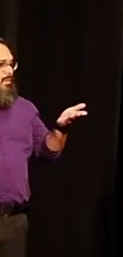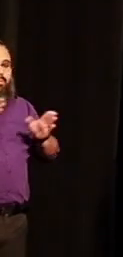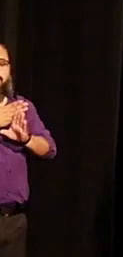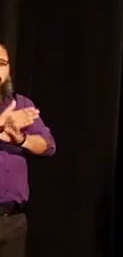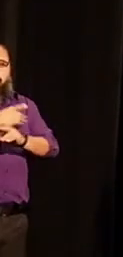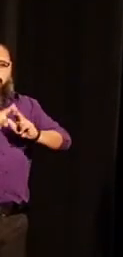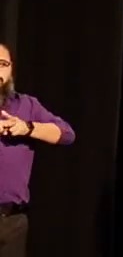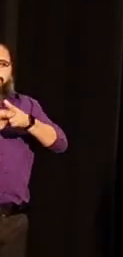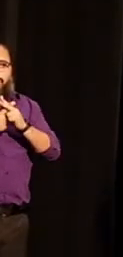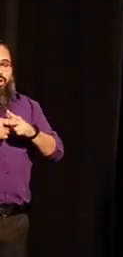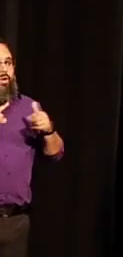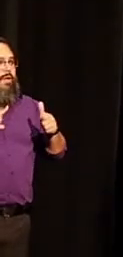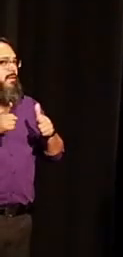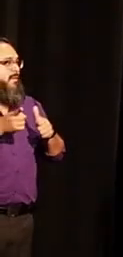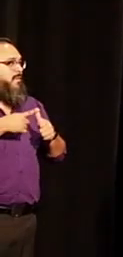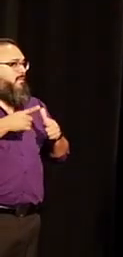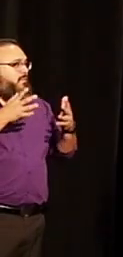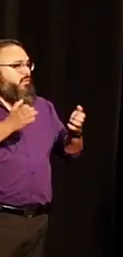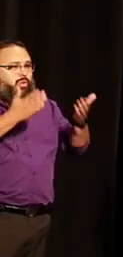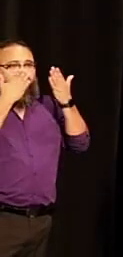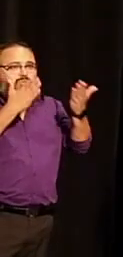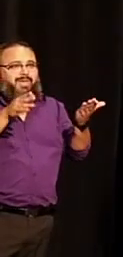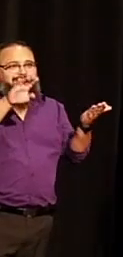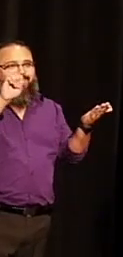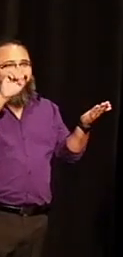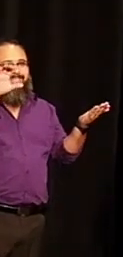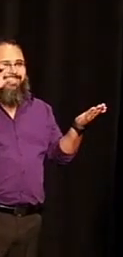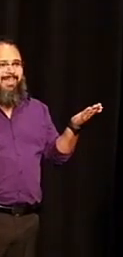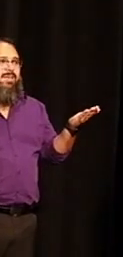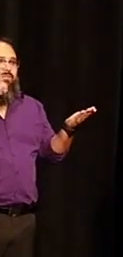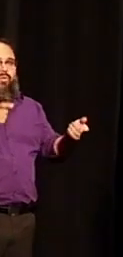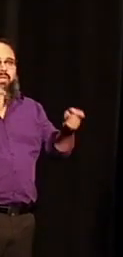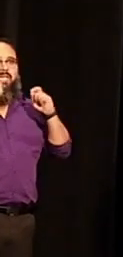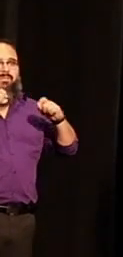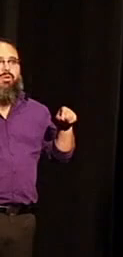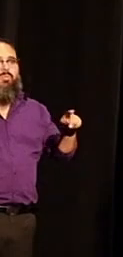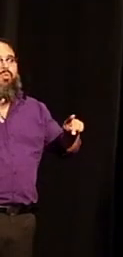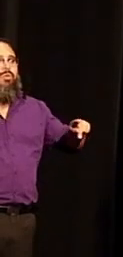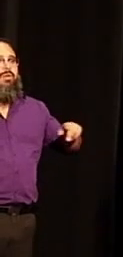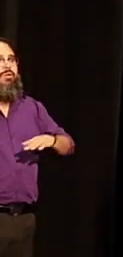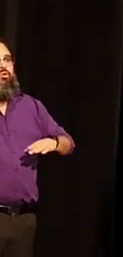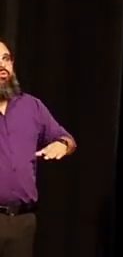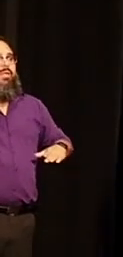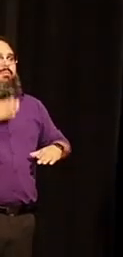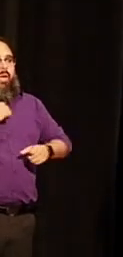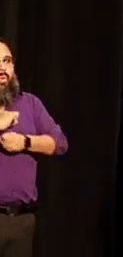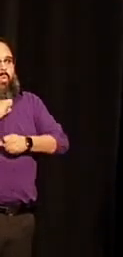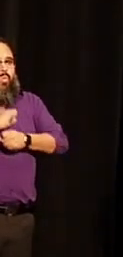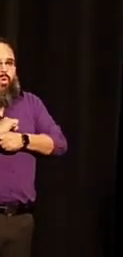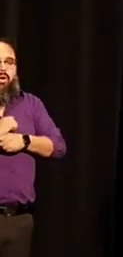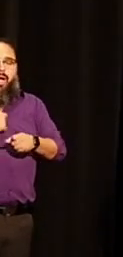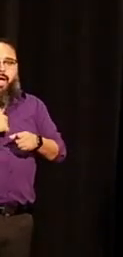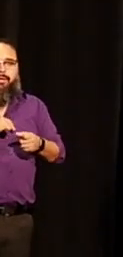I start, I would like to thank the Society for giving me this opportunity to present the work that I developed during my